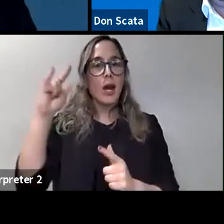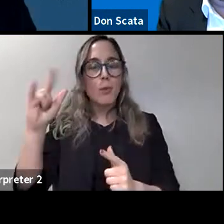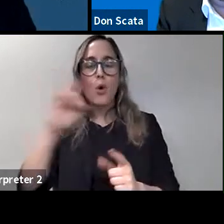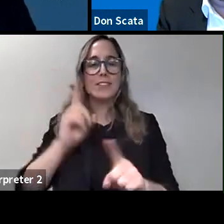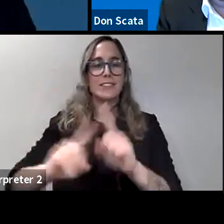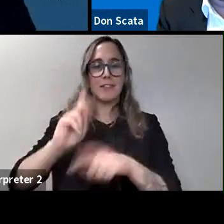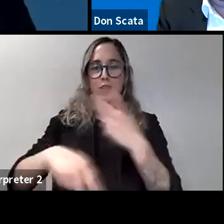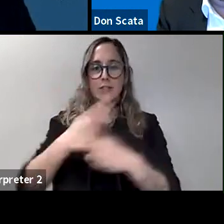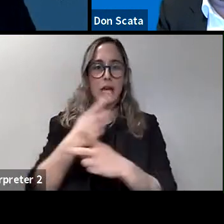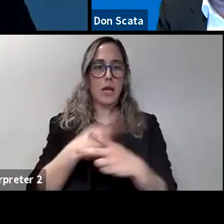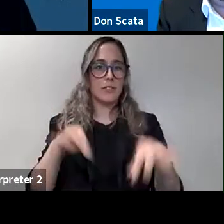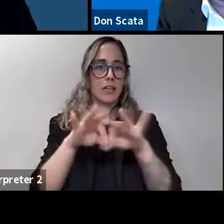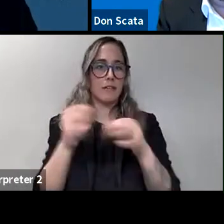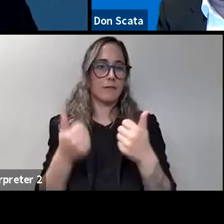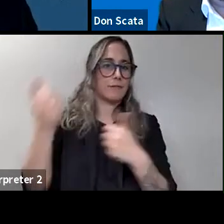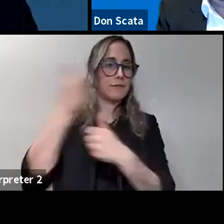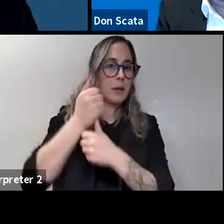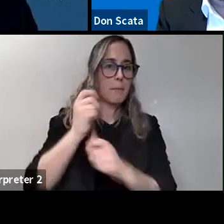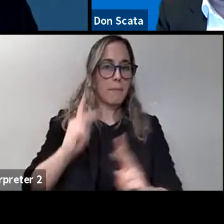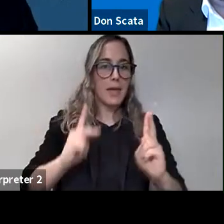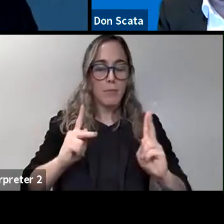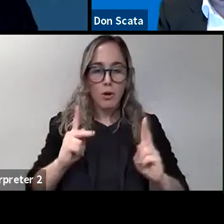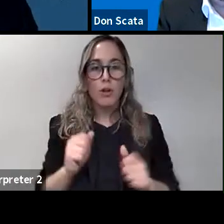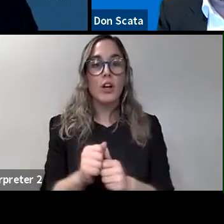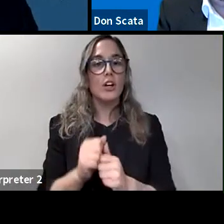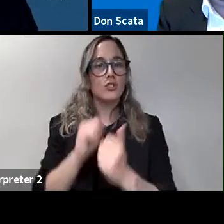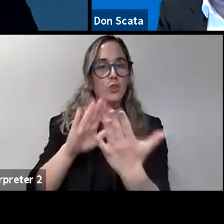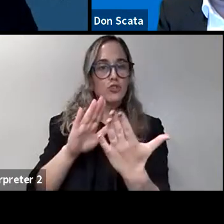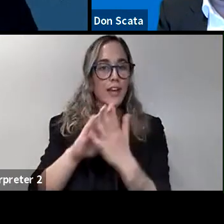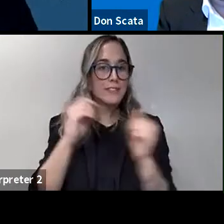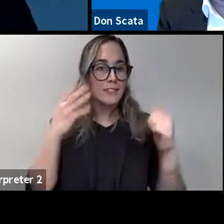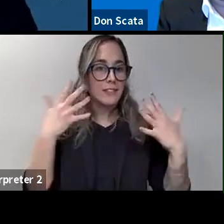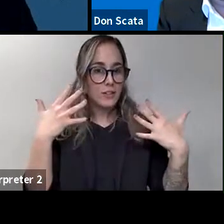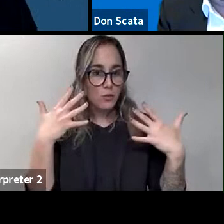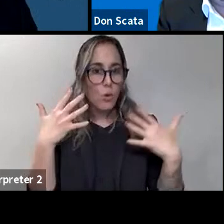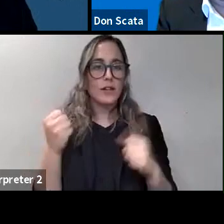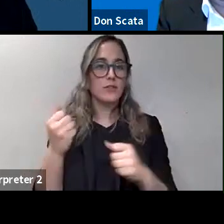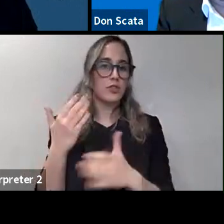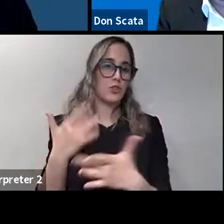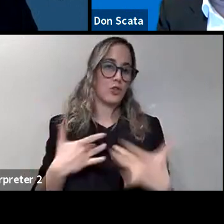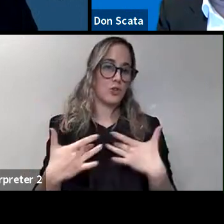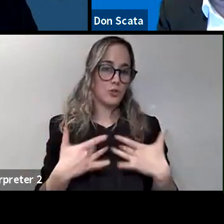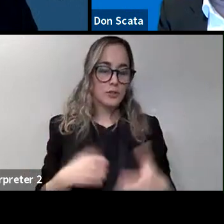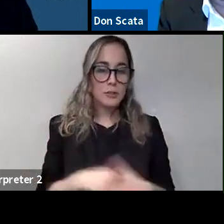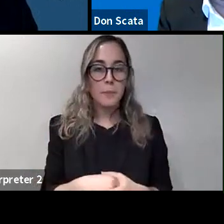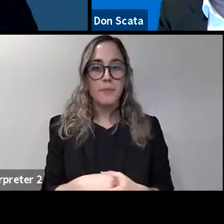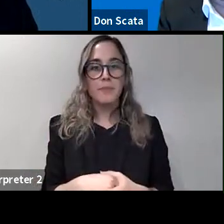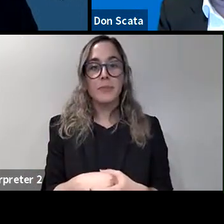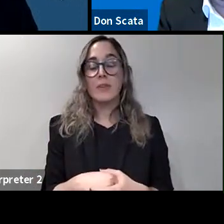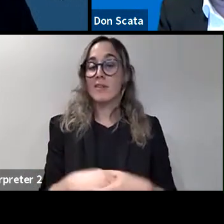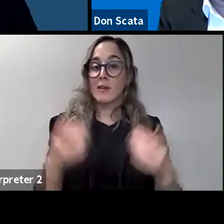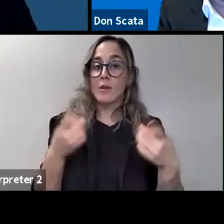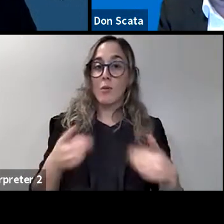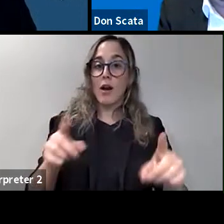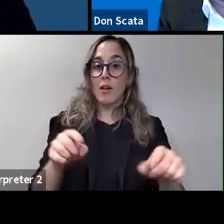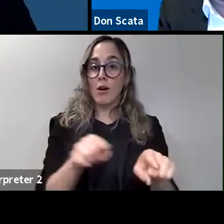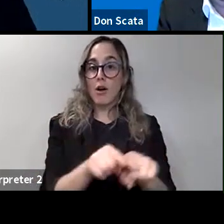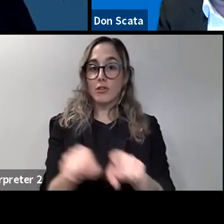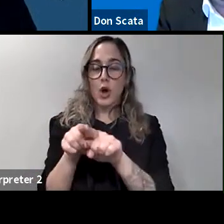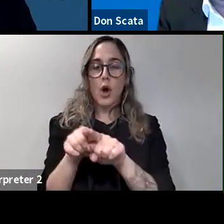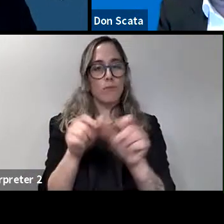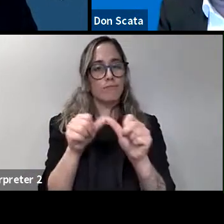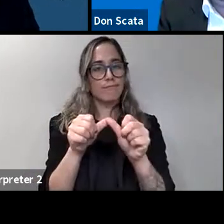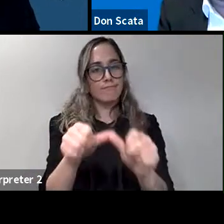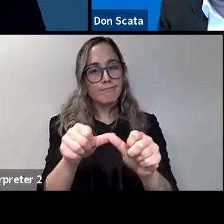potential opportunities to address aircraft noise concerns, while also